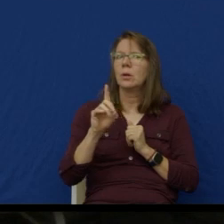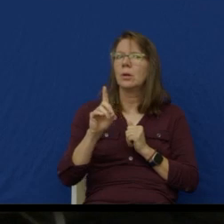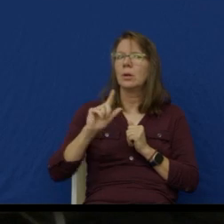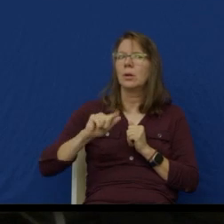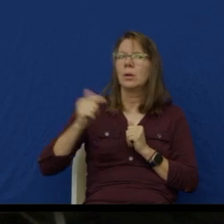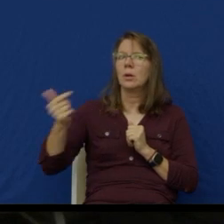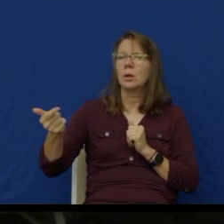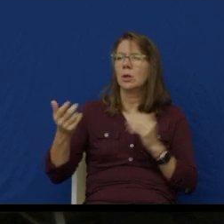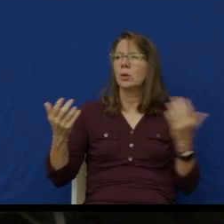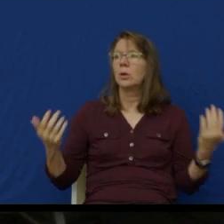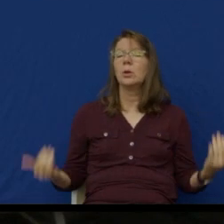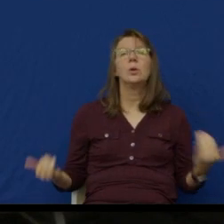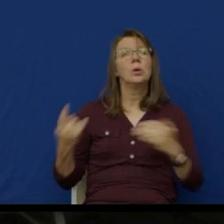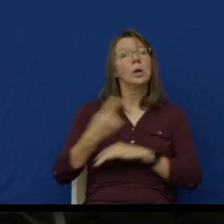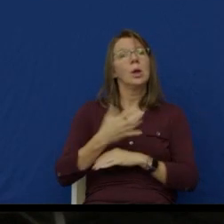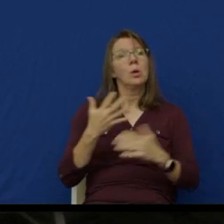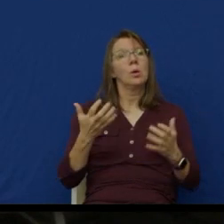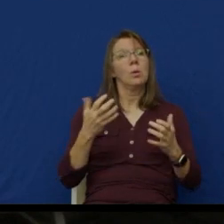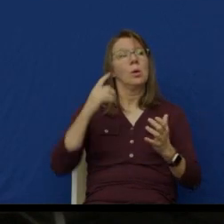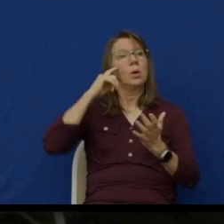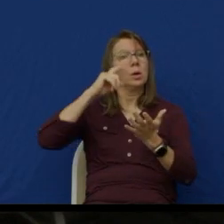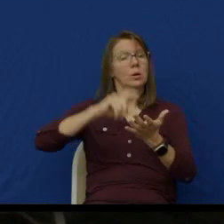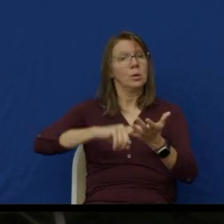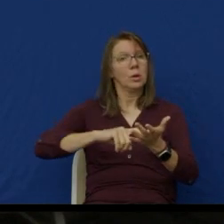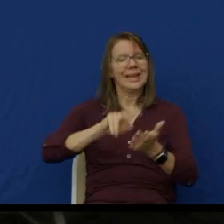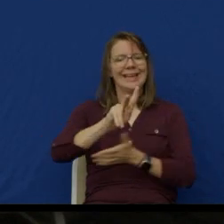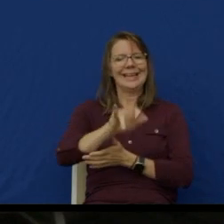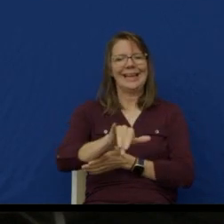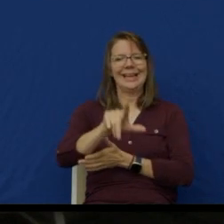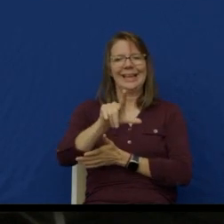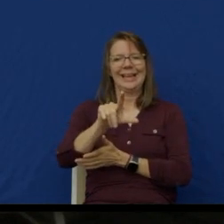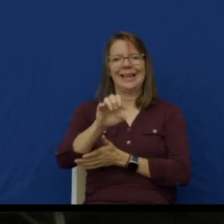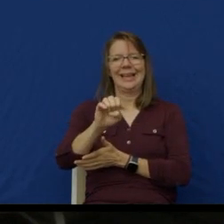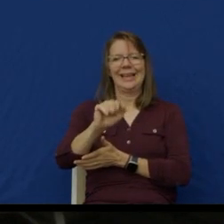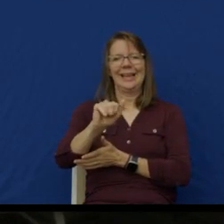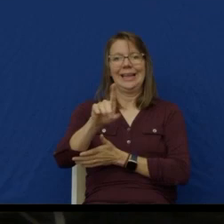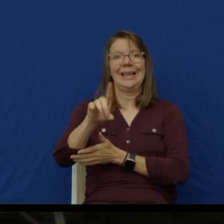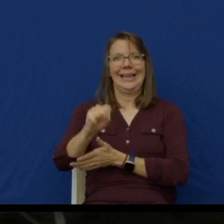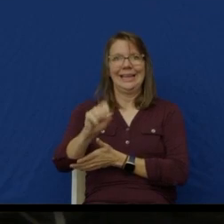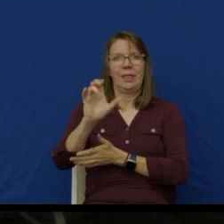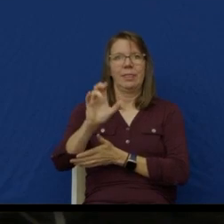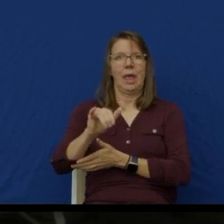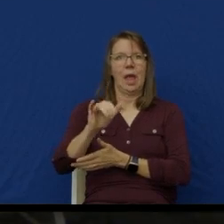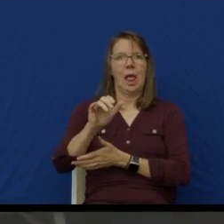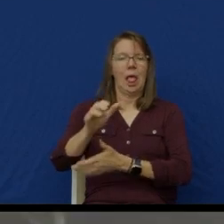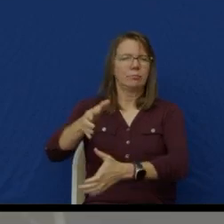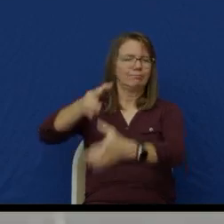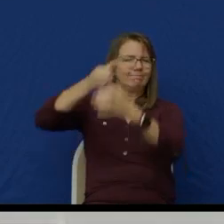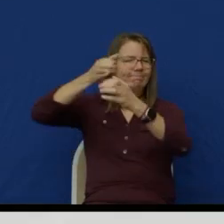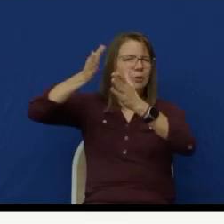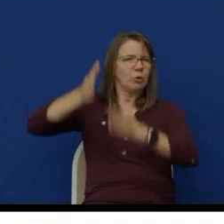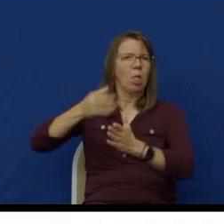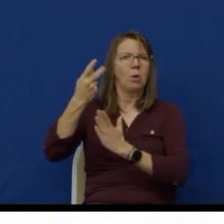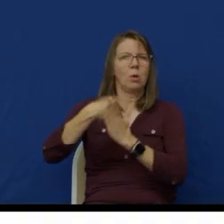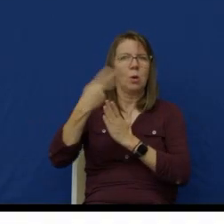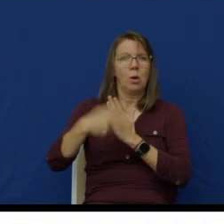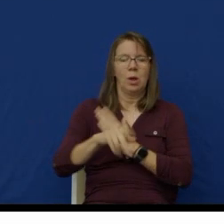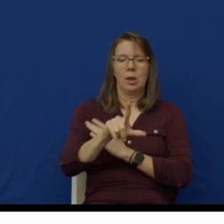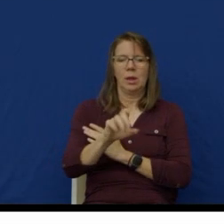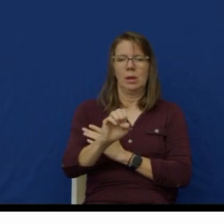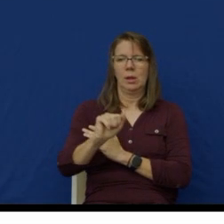Today we want to recognize Kentucky Leads Academy Scholars Program. LEADS stands for